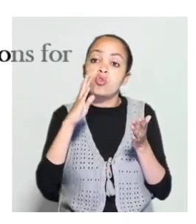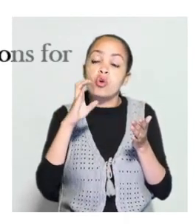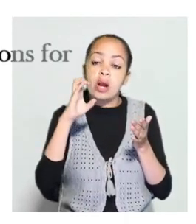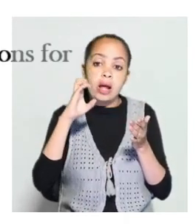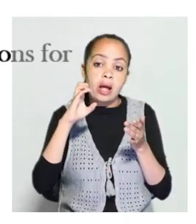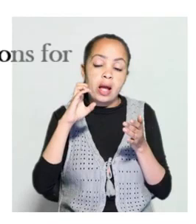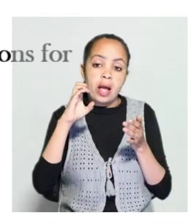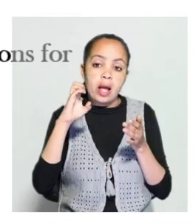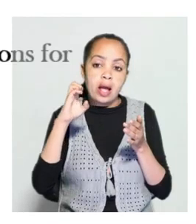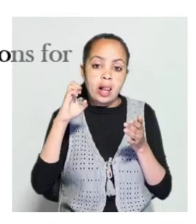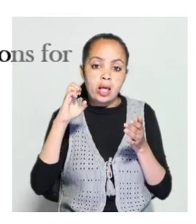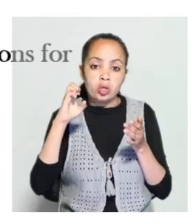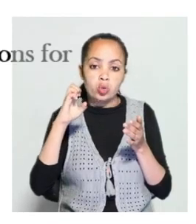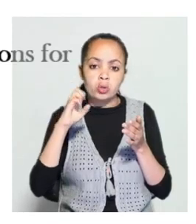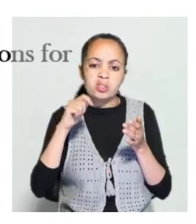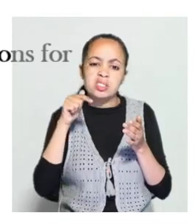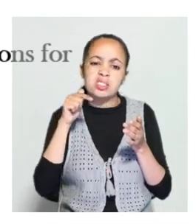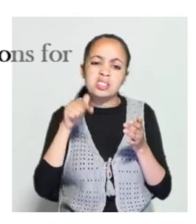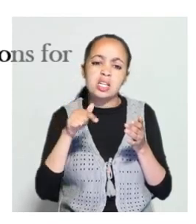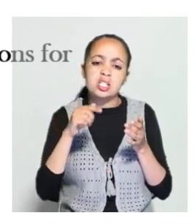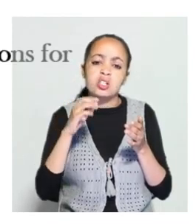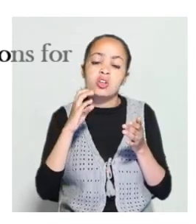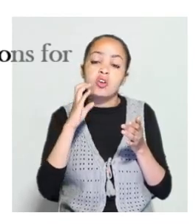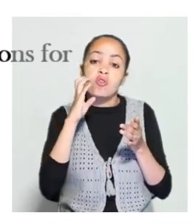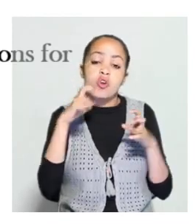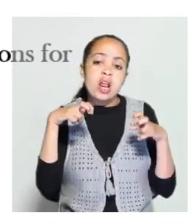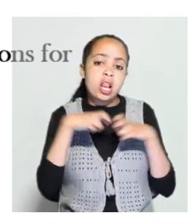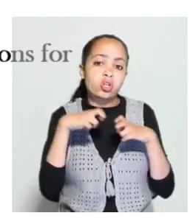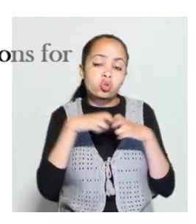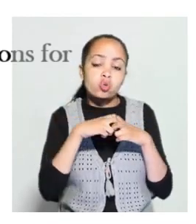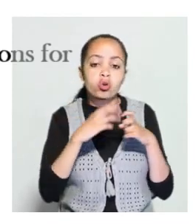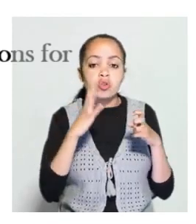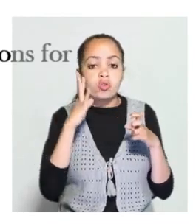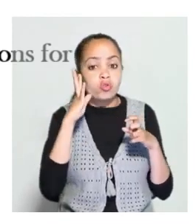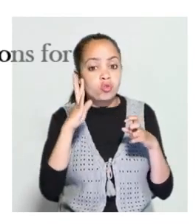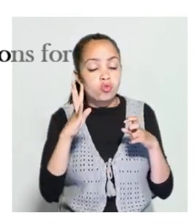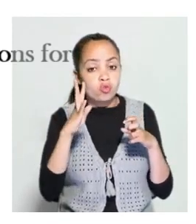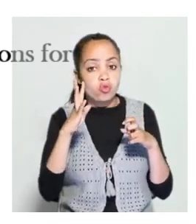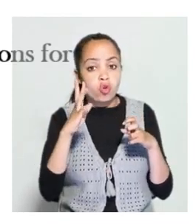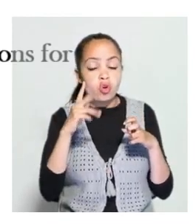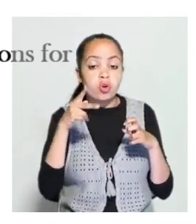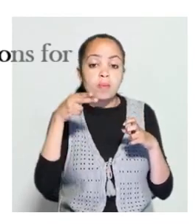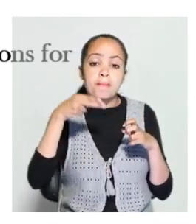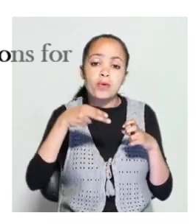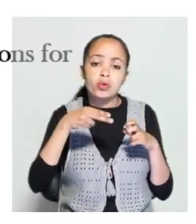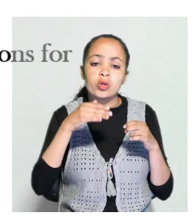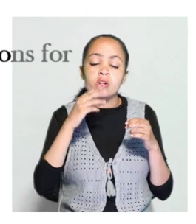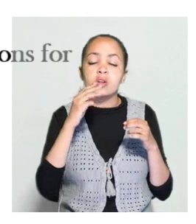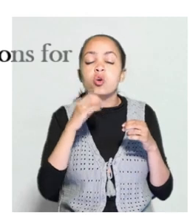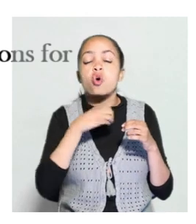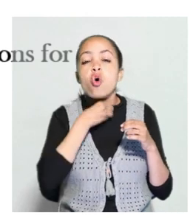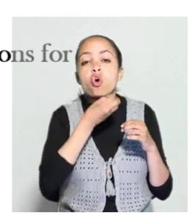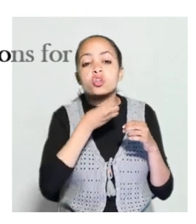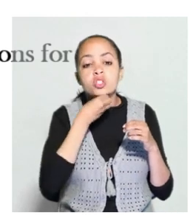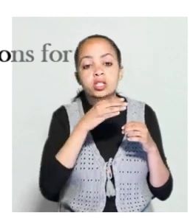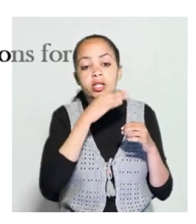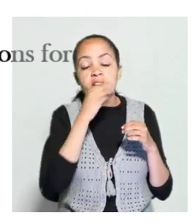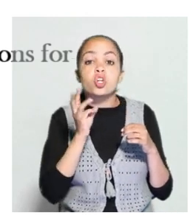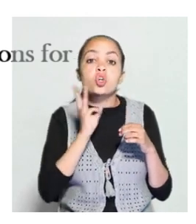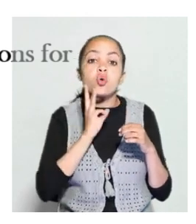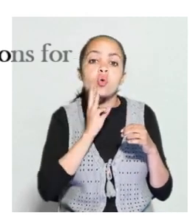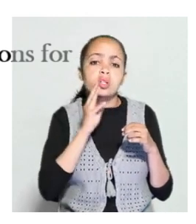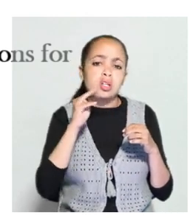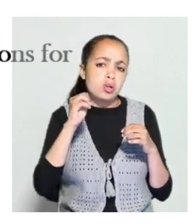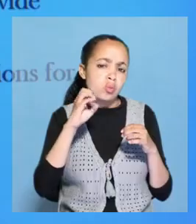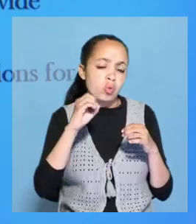here. There is 4 electron, there is 4 proton, there is oxygen and the water